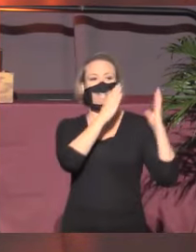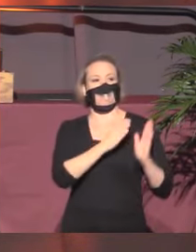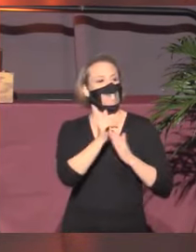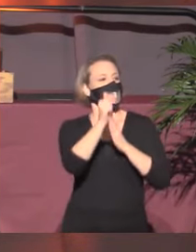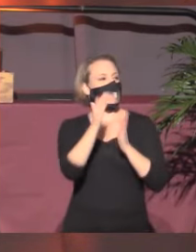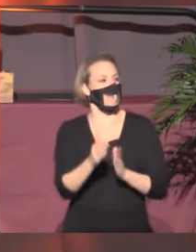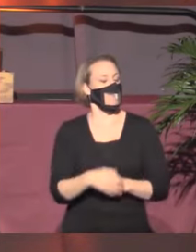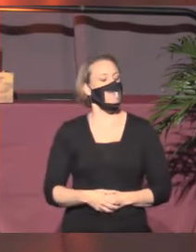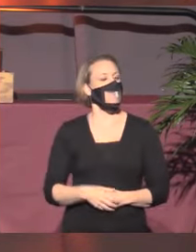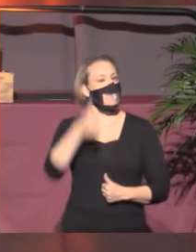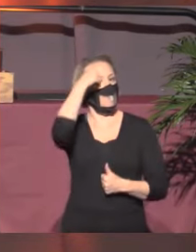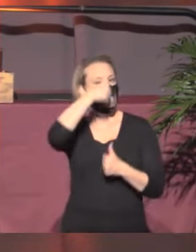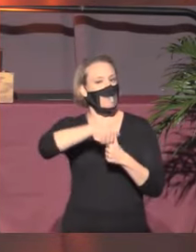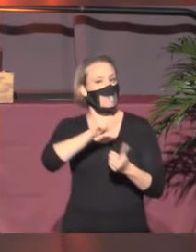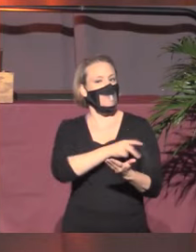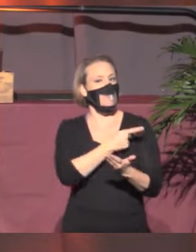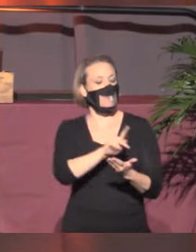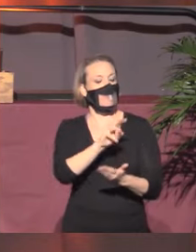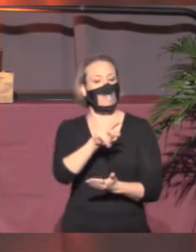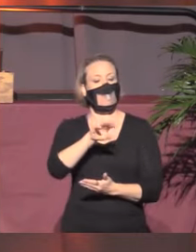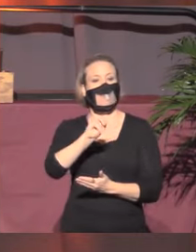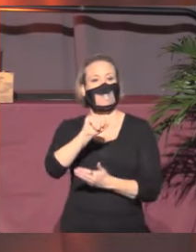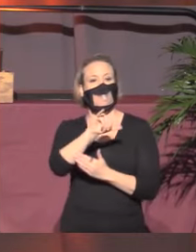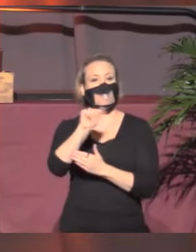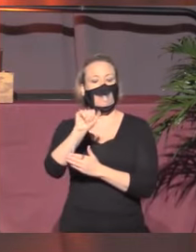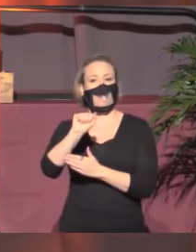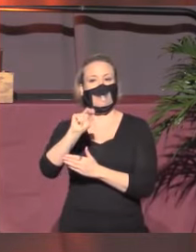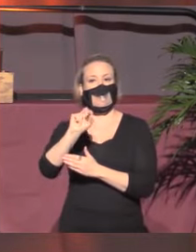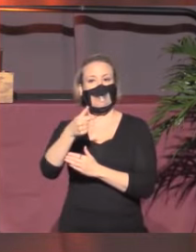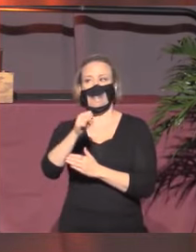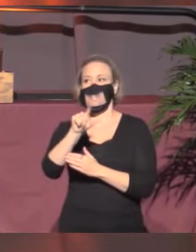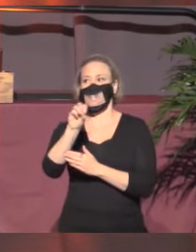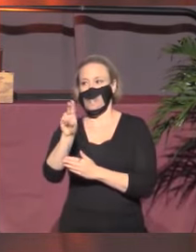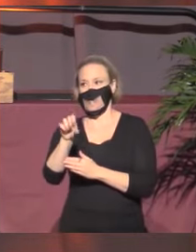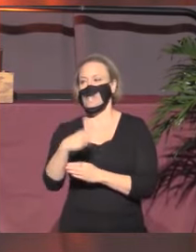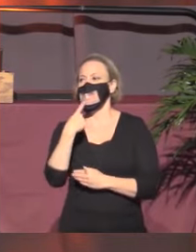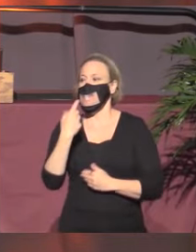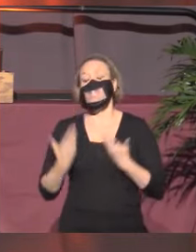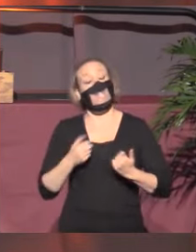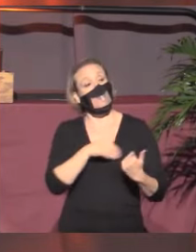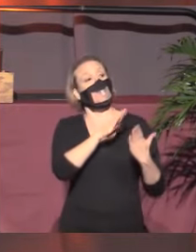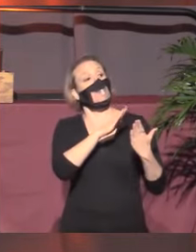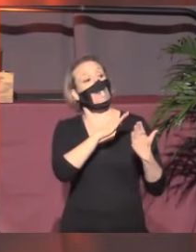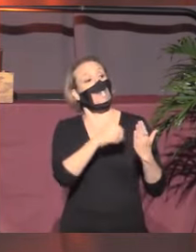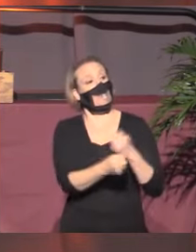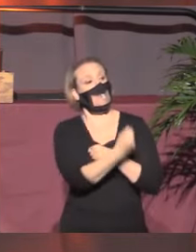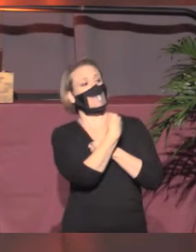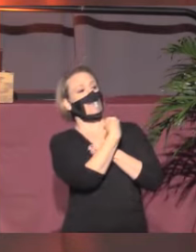Maya Angelou said, "You may encounter defeat, but you must not be